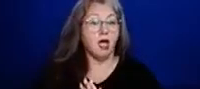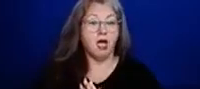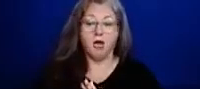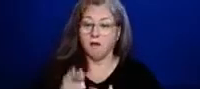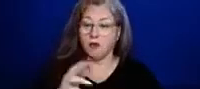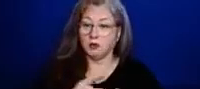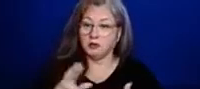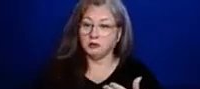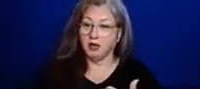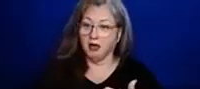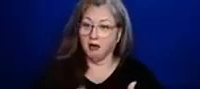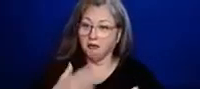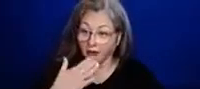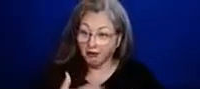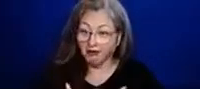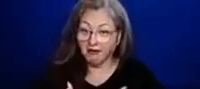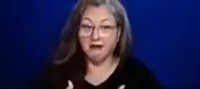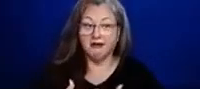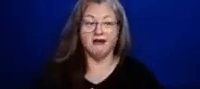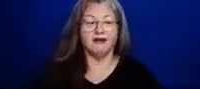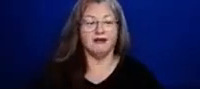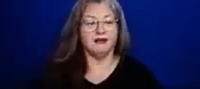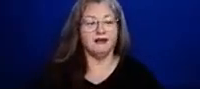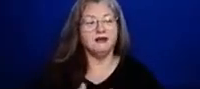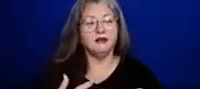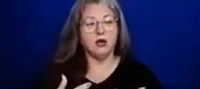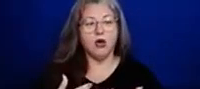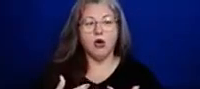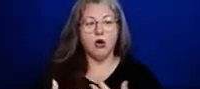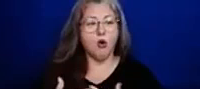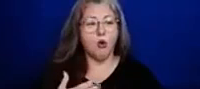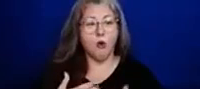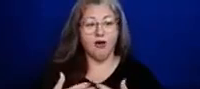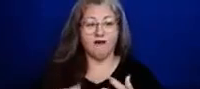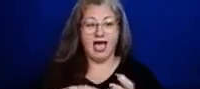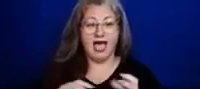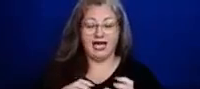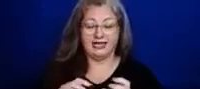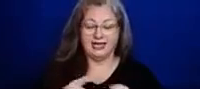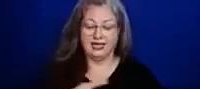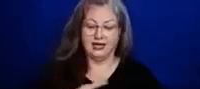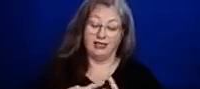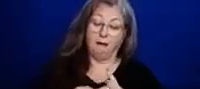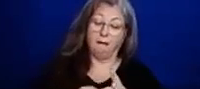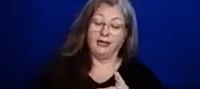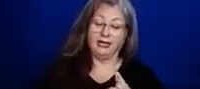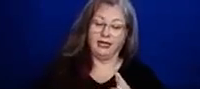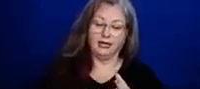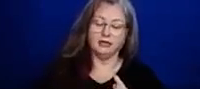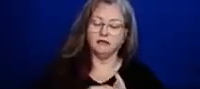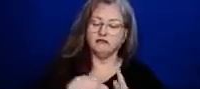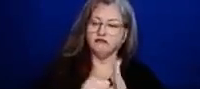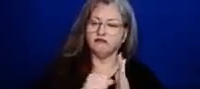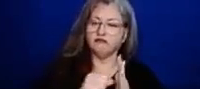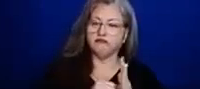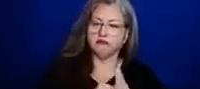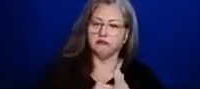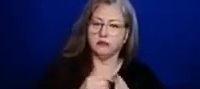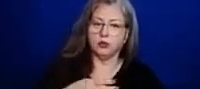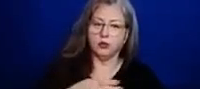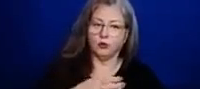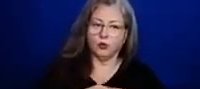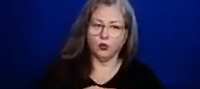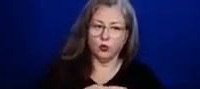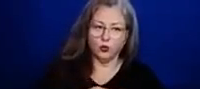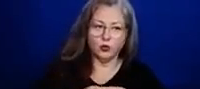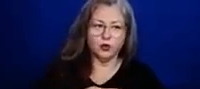they came out good. You know? So everything I did on woodblock at the beginning, which